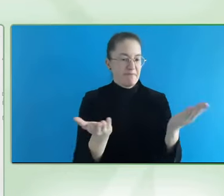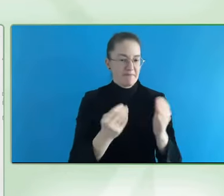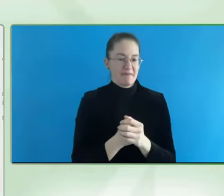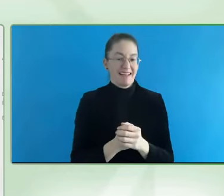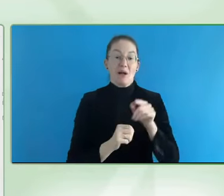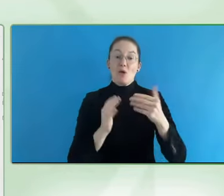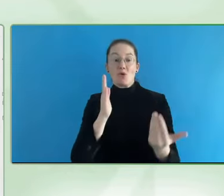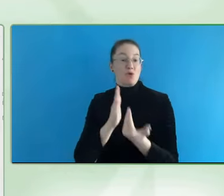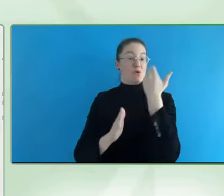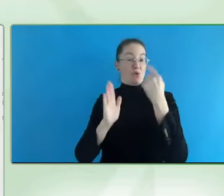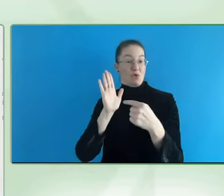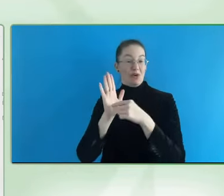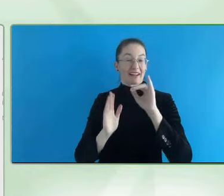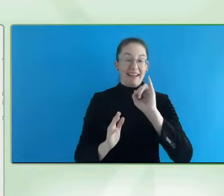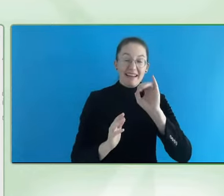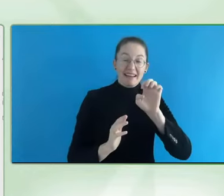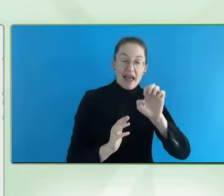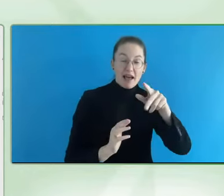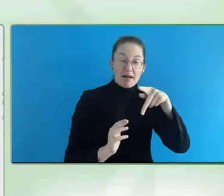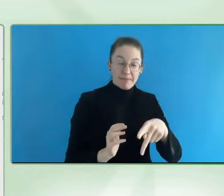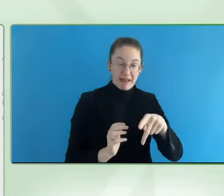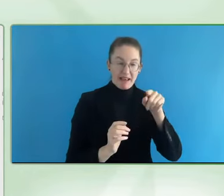purposes of school inclusion.